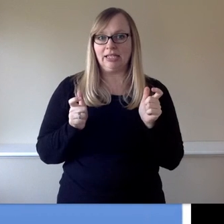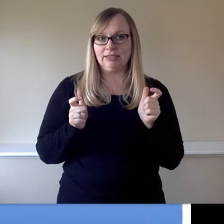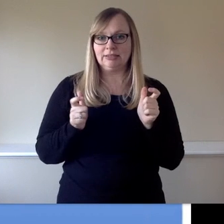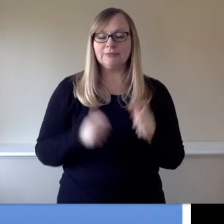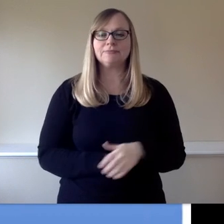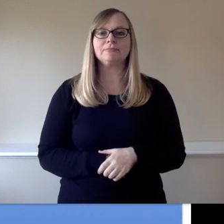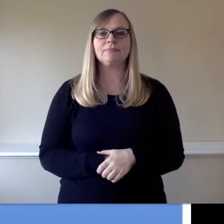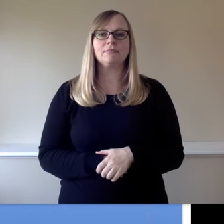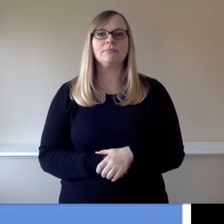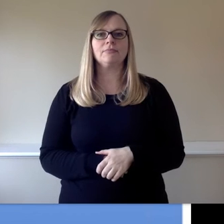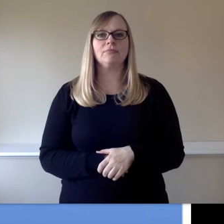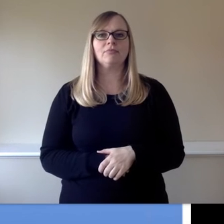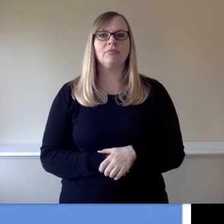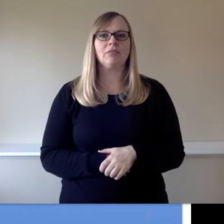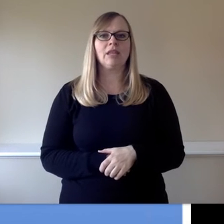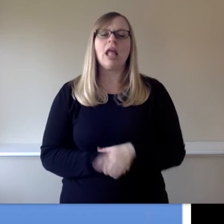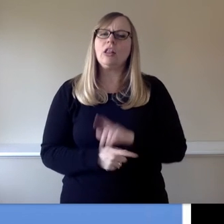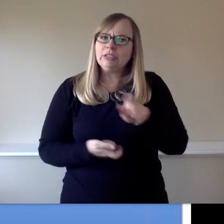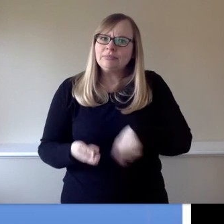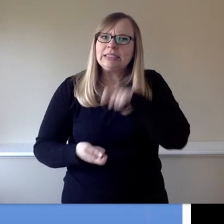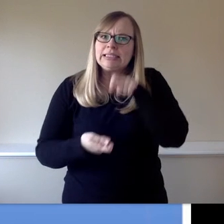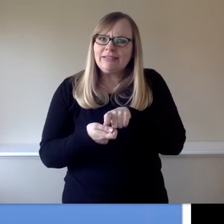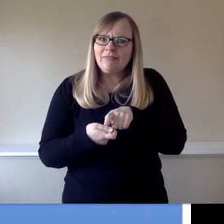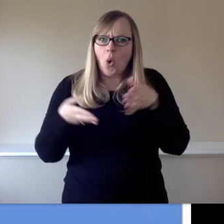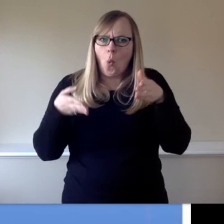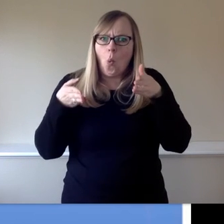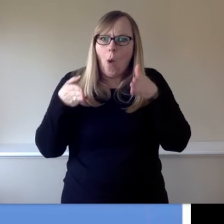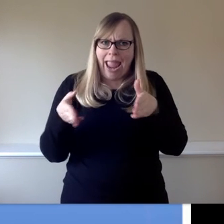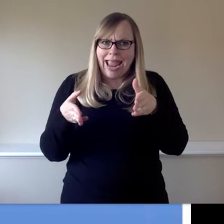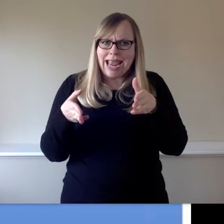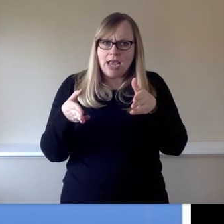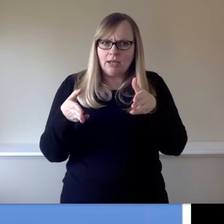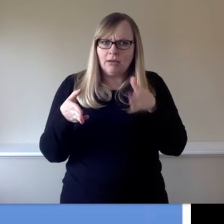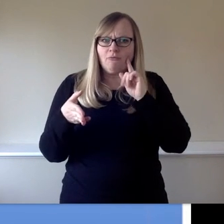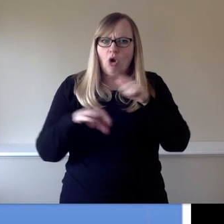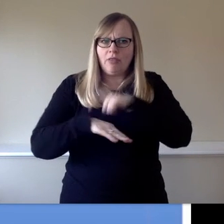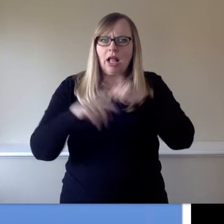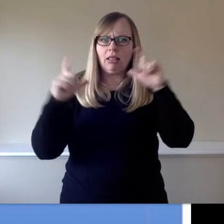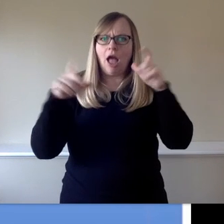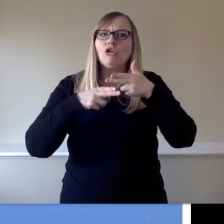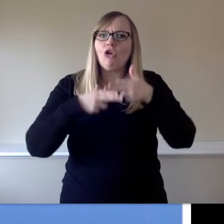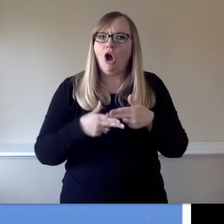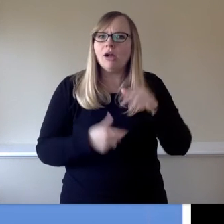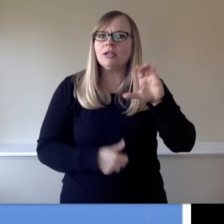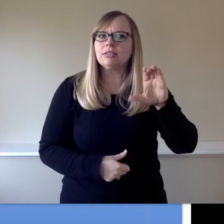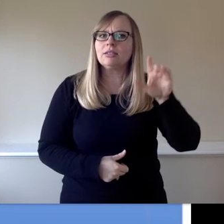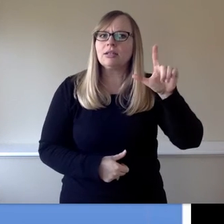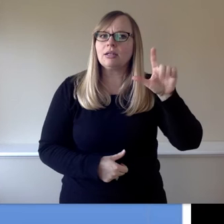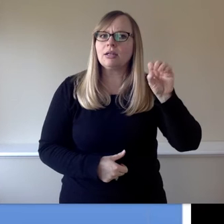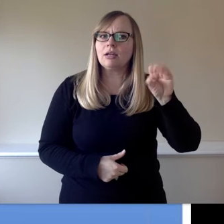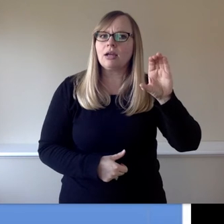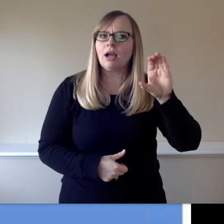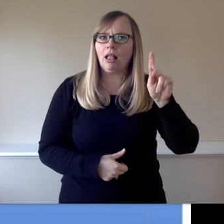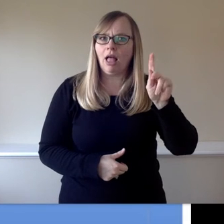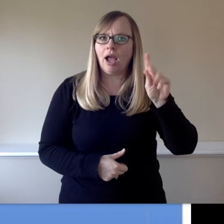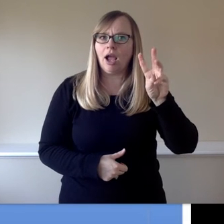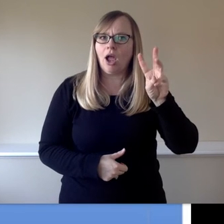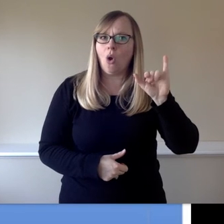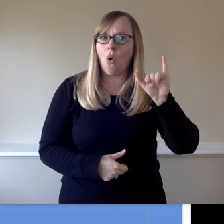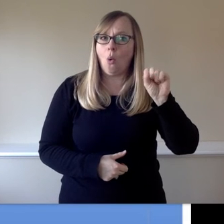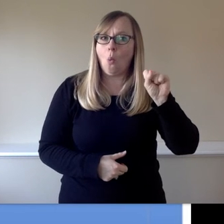There's a very specific direction that clocks move. It's called clockwise. You may have heard the term